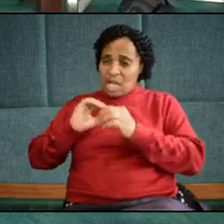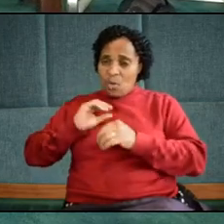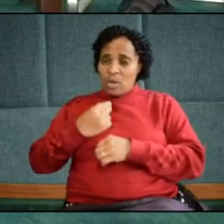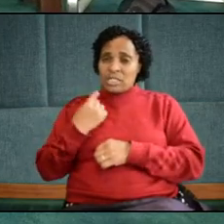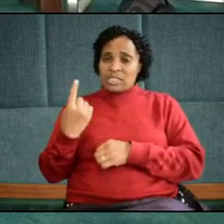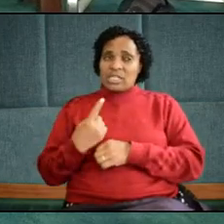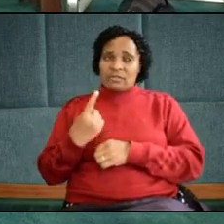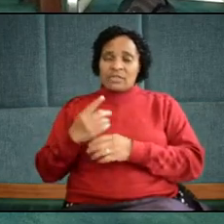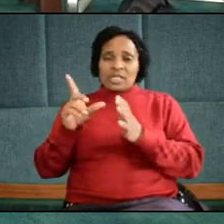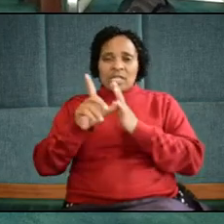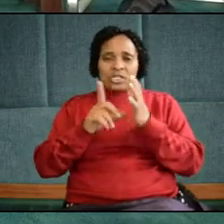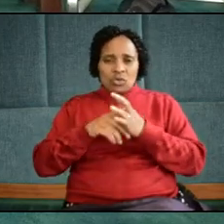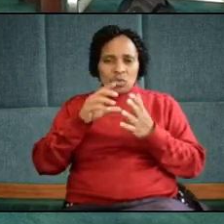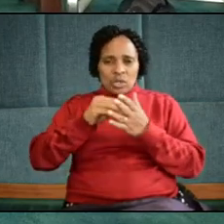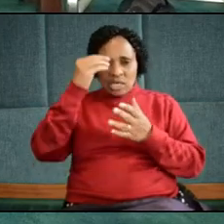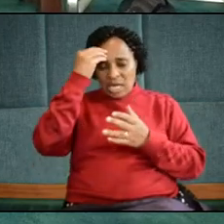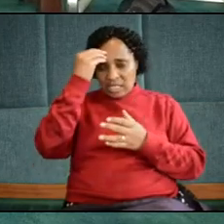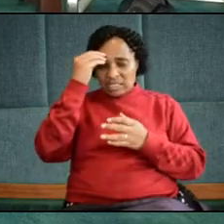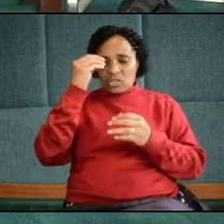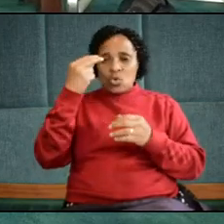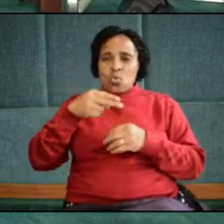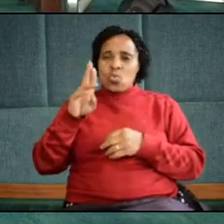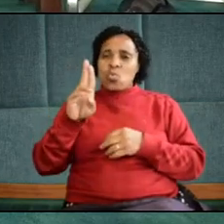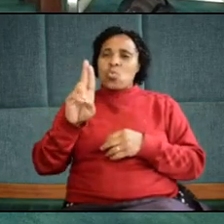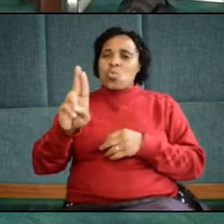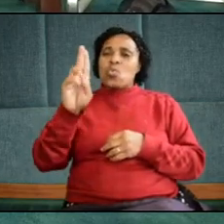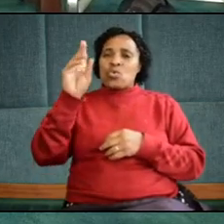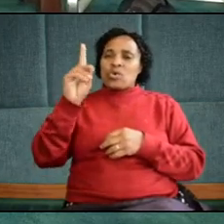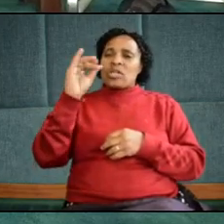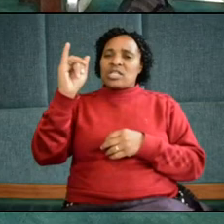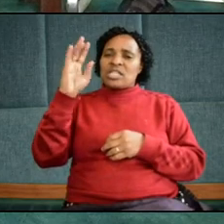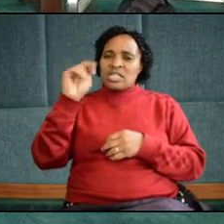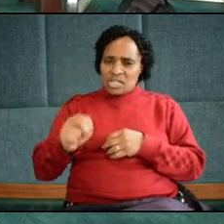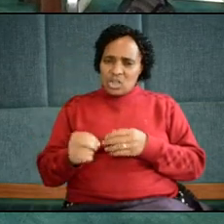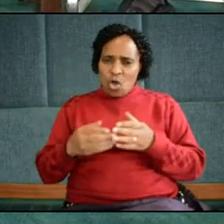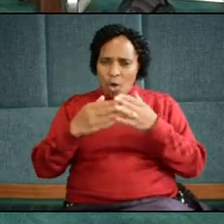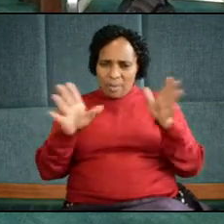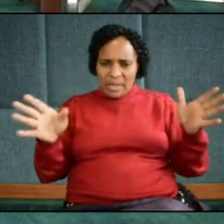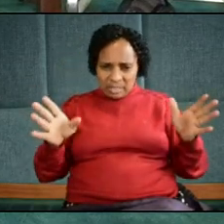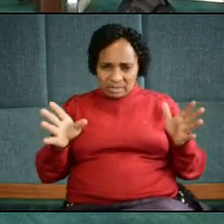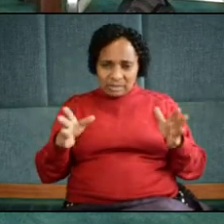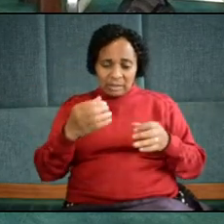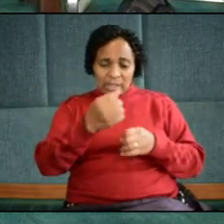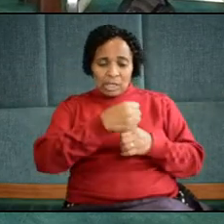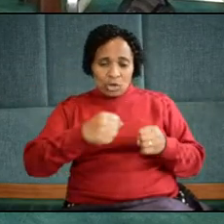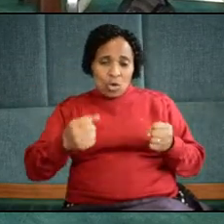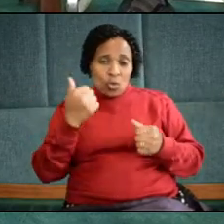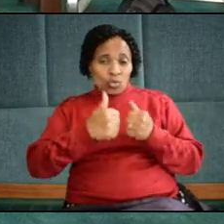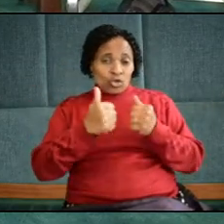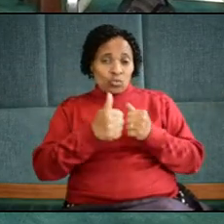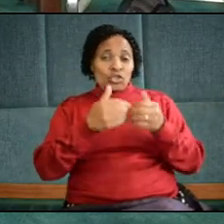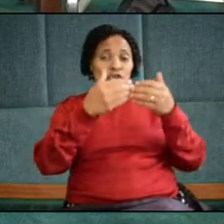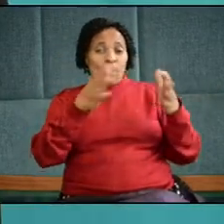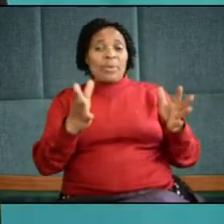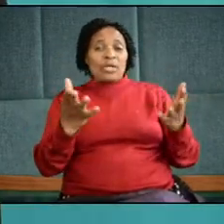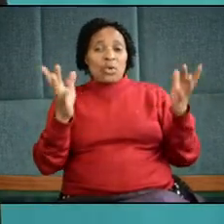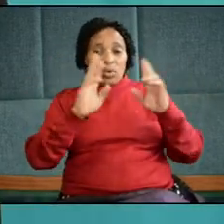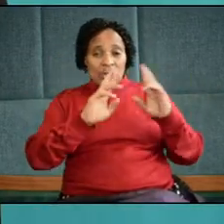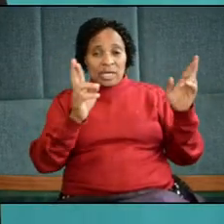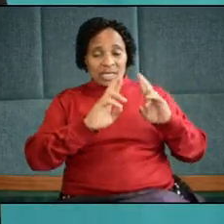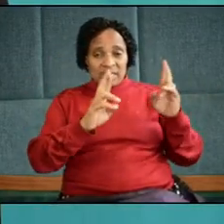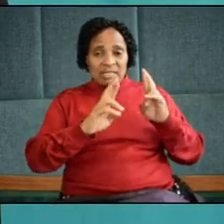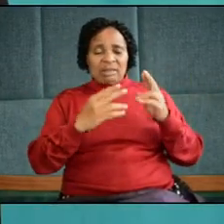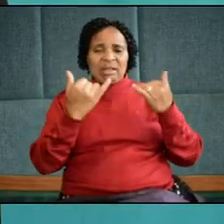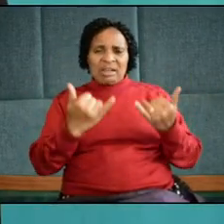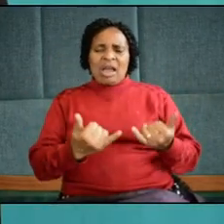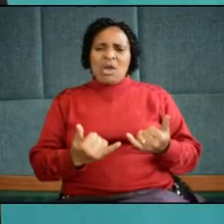learned the story about Houdini. He was trying to open a lock that was already unlocked. At times, we just put ourselves in these chains